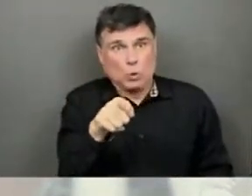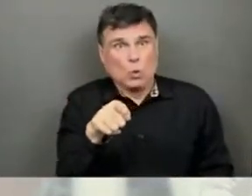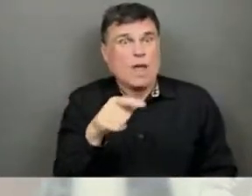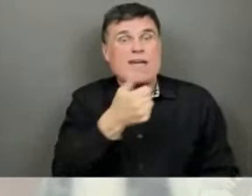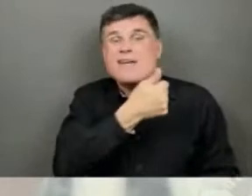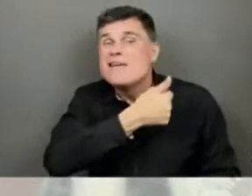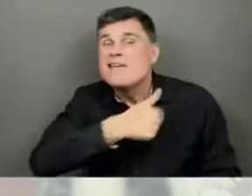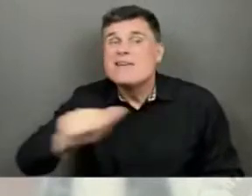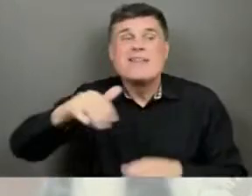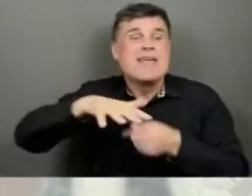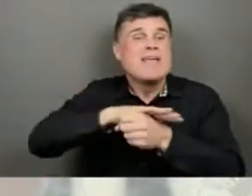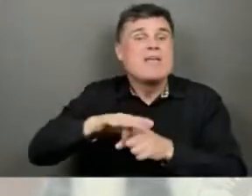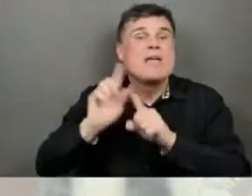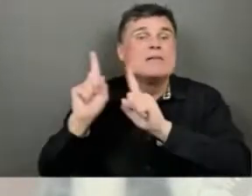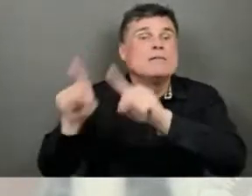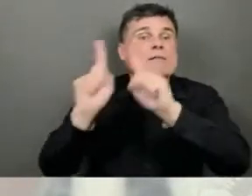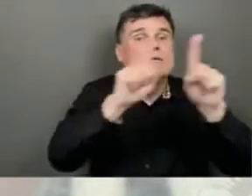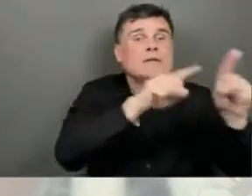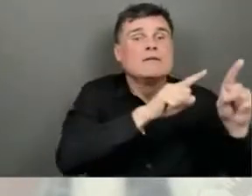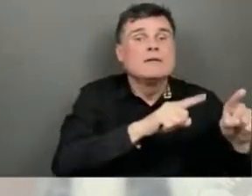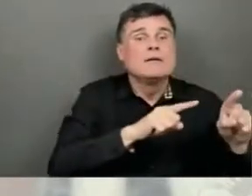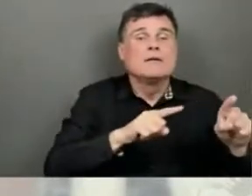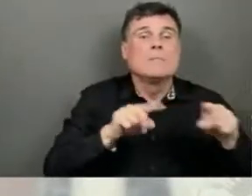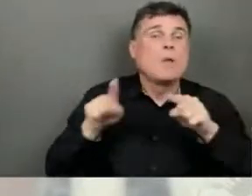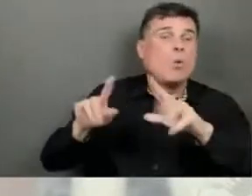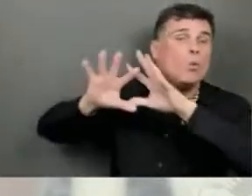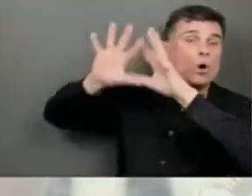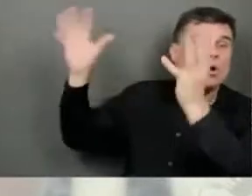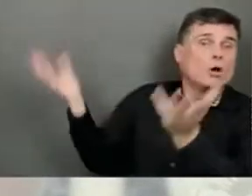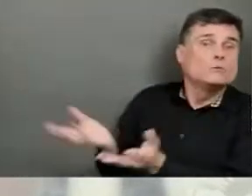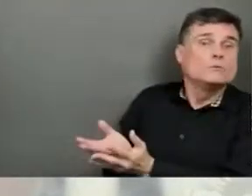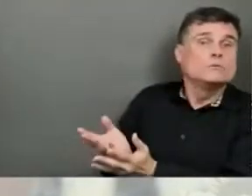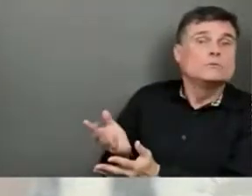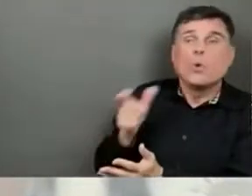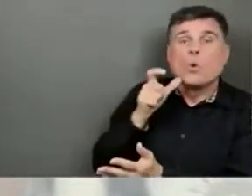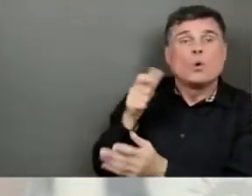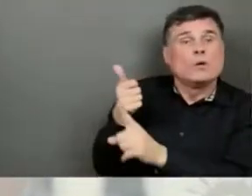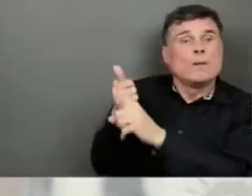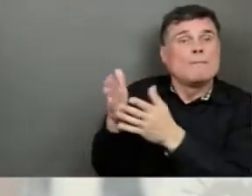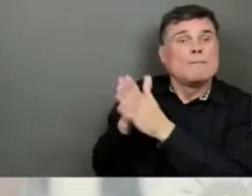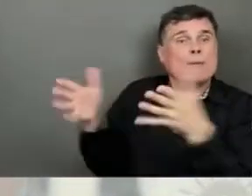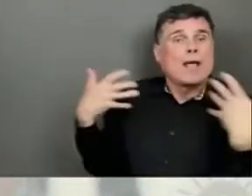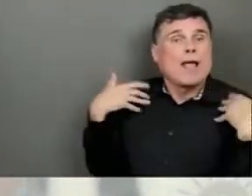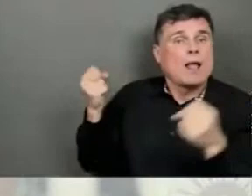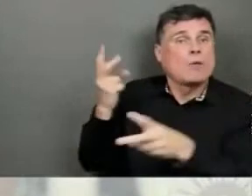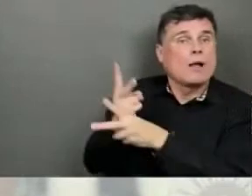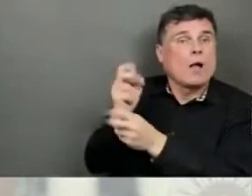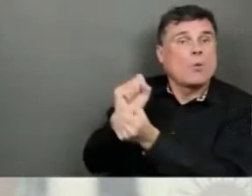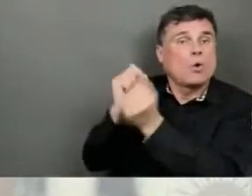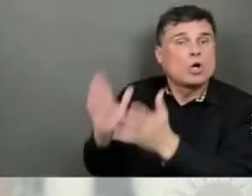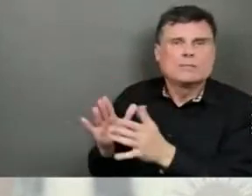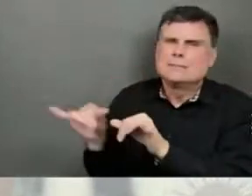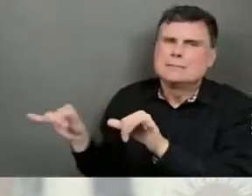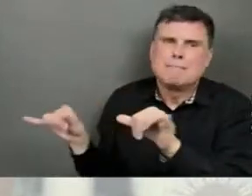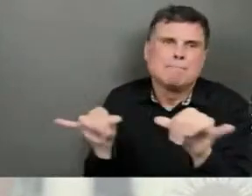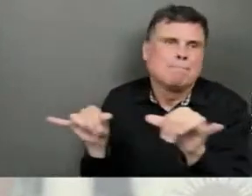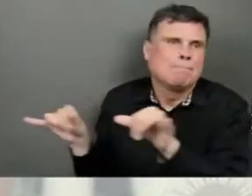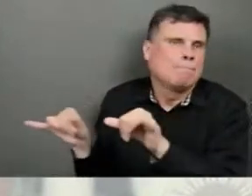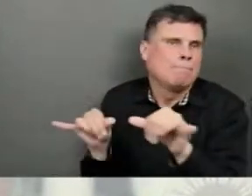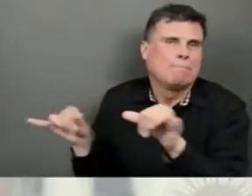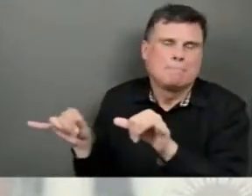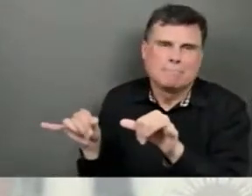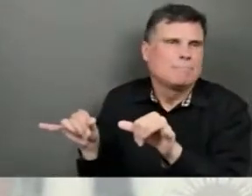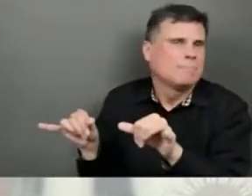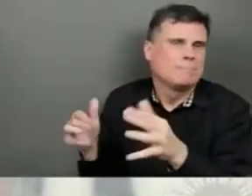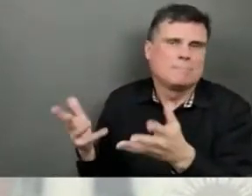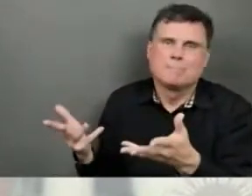jurisdiction in the world with the public healthcare system, you see some of the same challenges. We have, as I mentioned earlier,